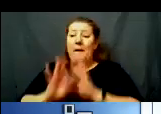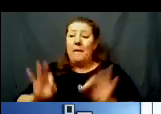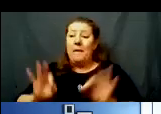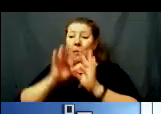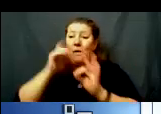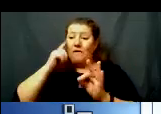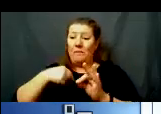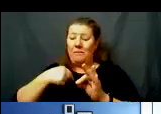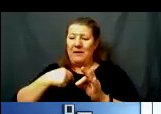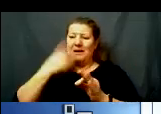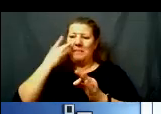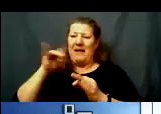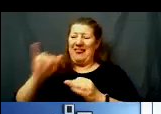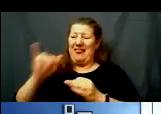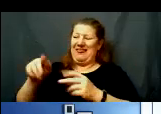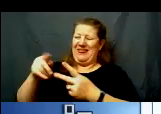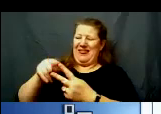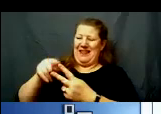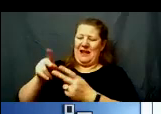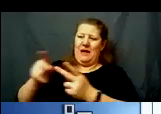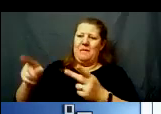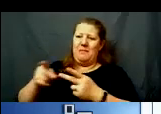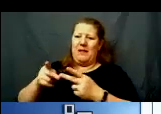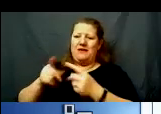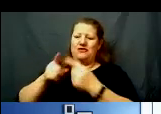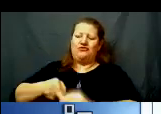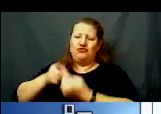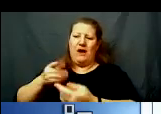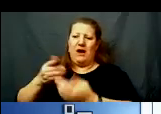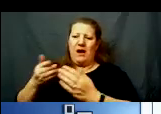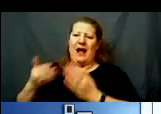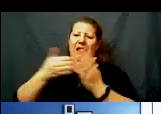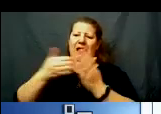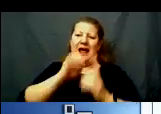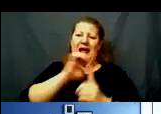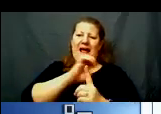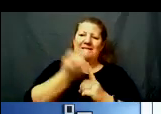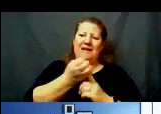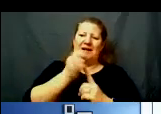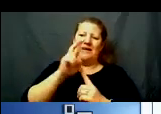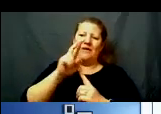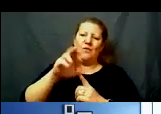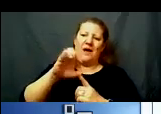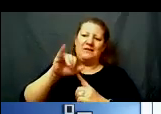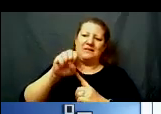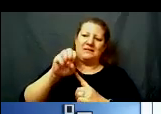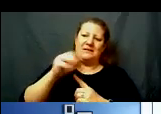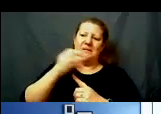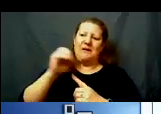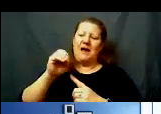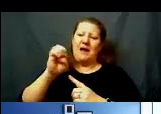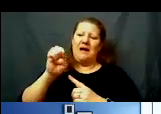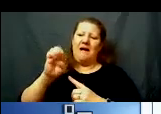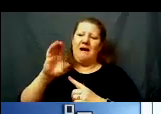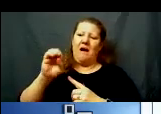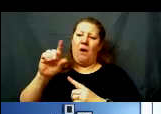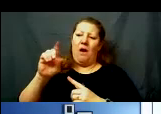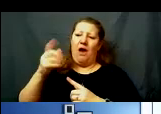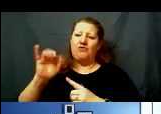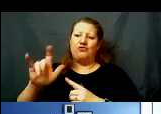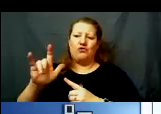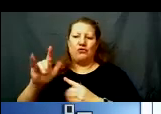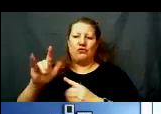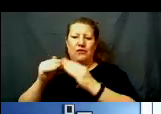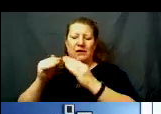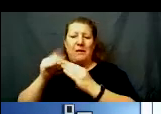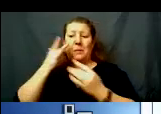are sites of struggles against environmental racism and ecological injustice, because so many prisons and jails in the